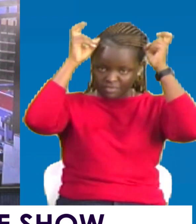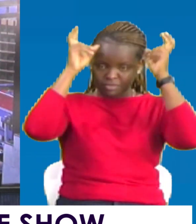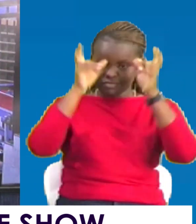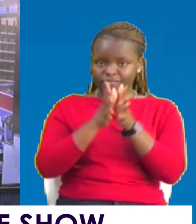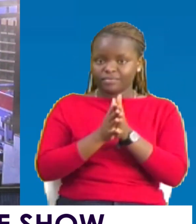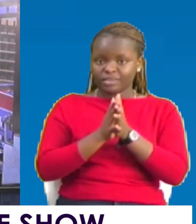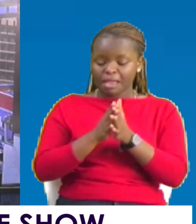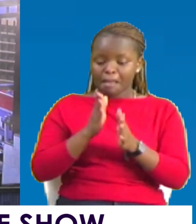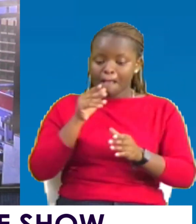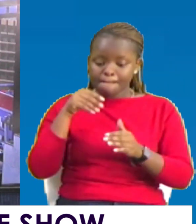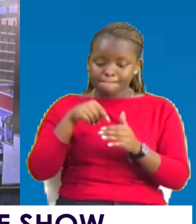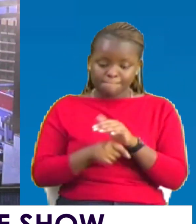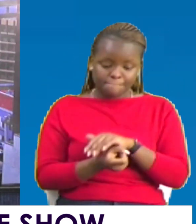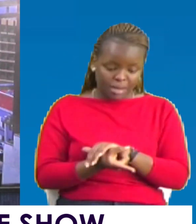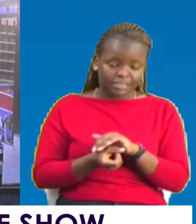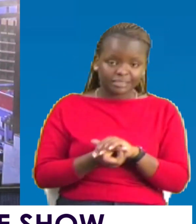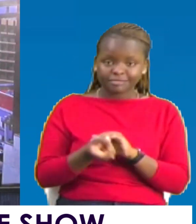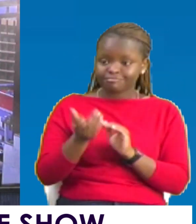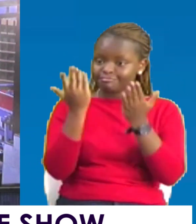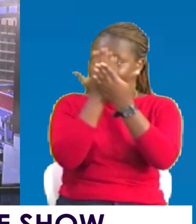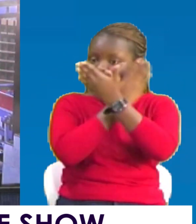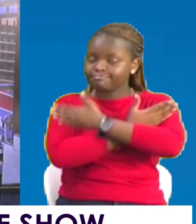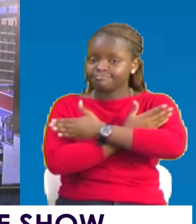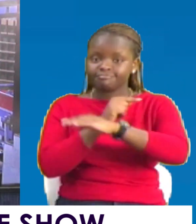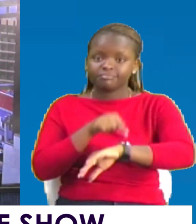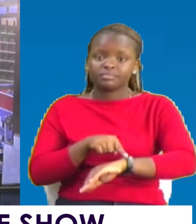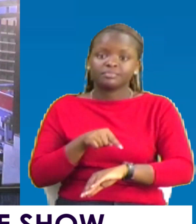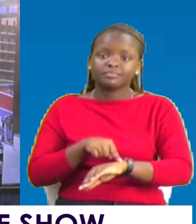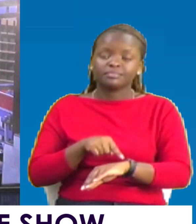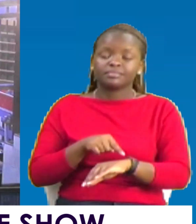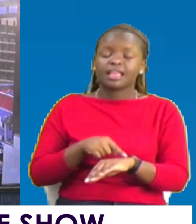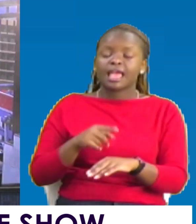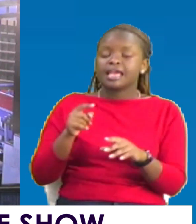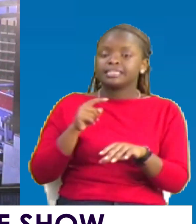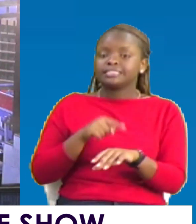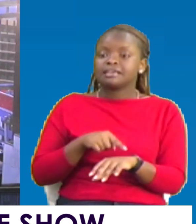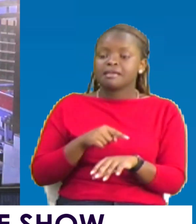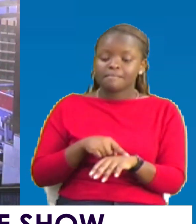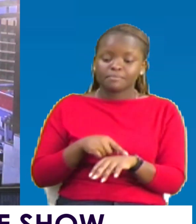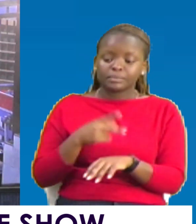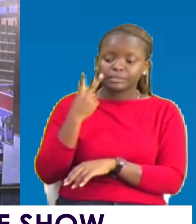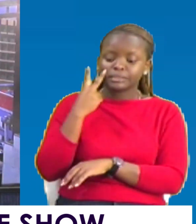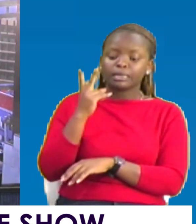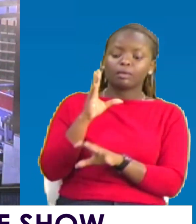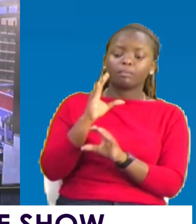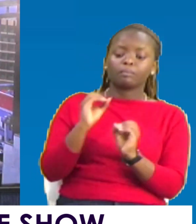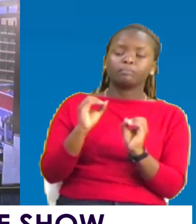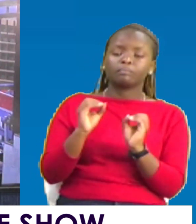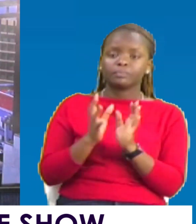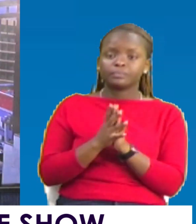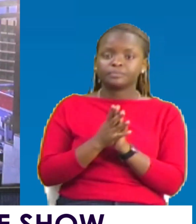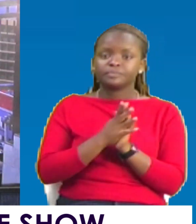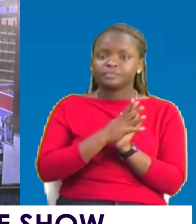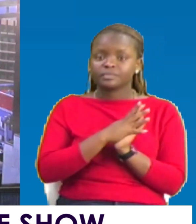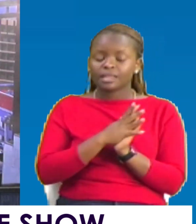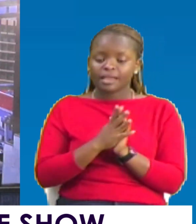are things that are planted at night. When I say at night, I mean when we are not alert, when we are